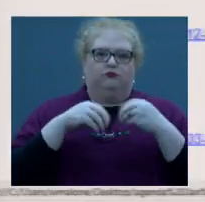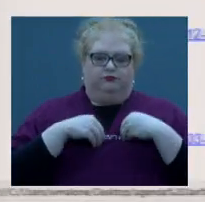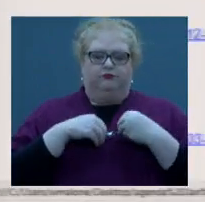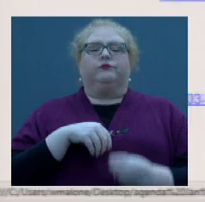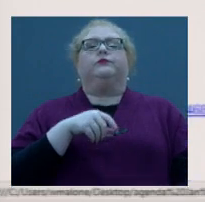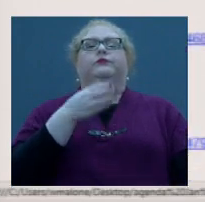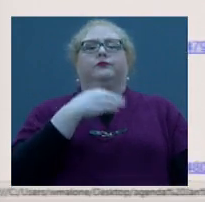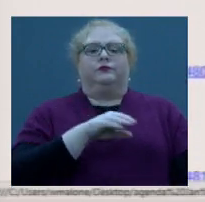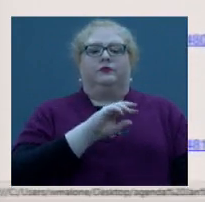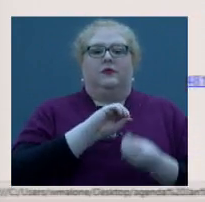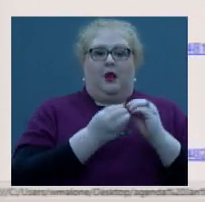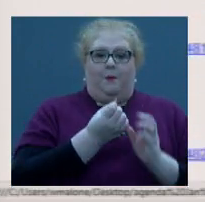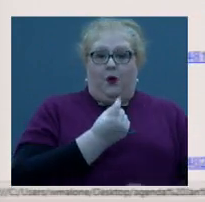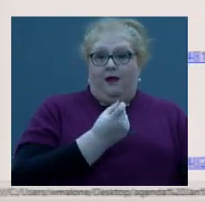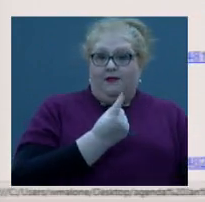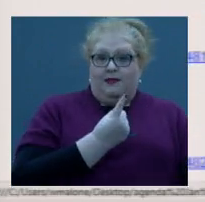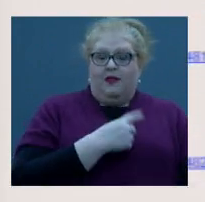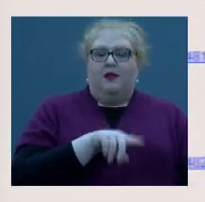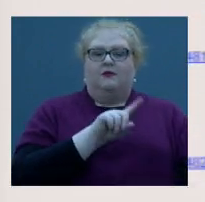Item 11, file number